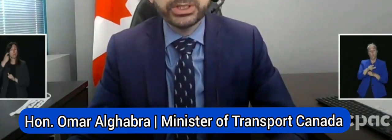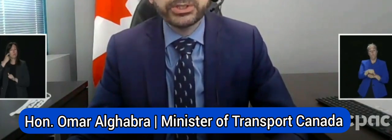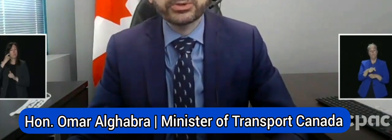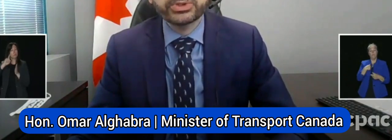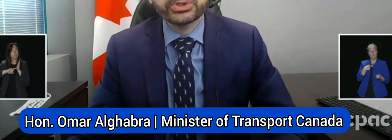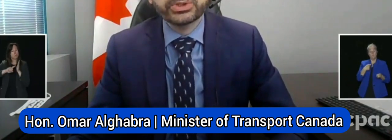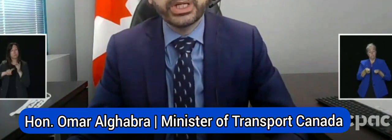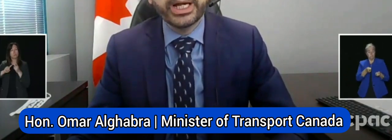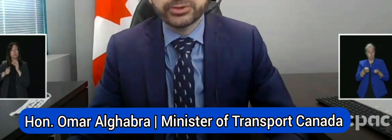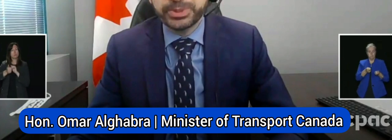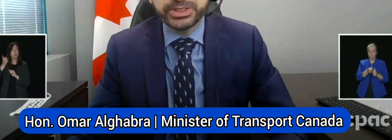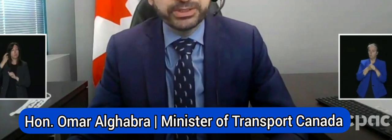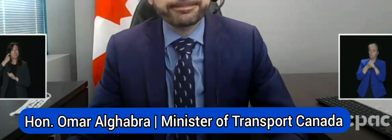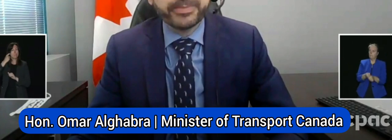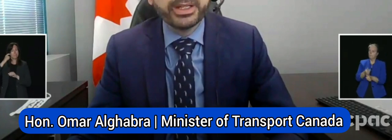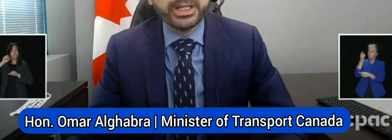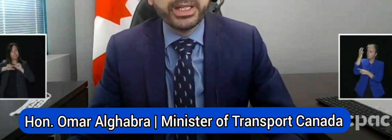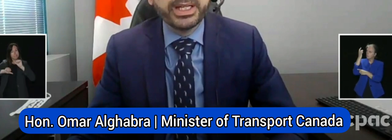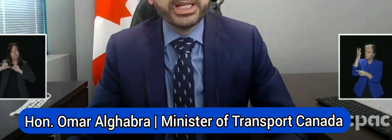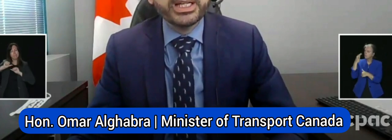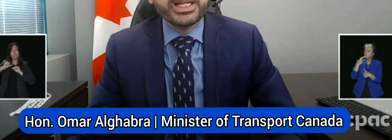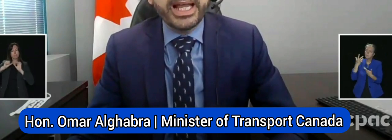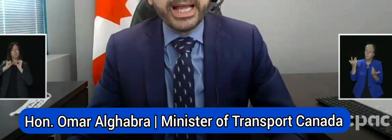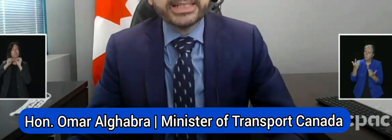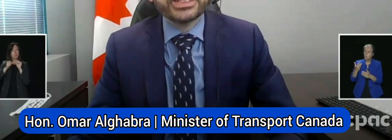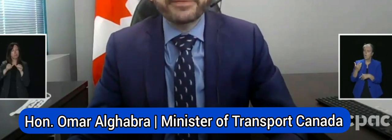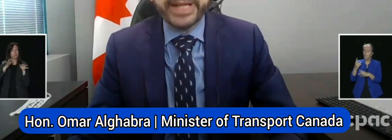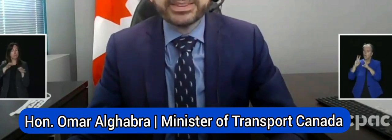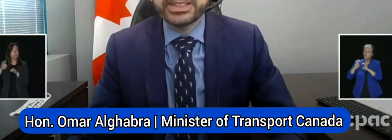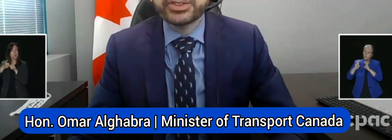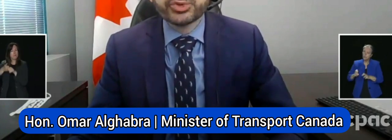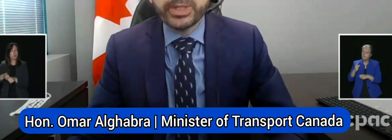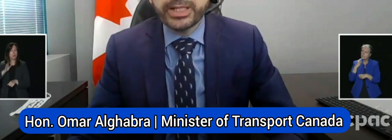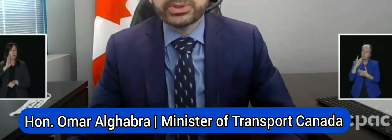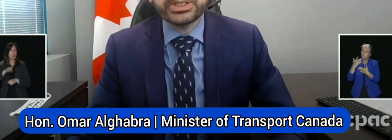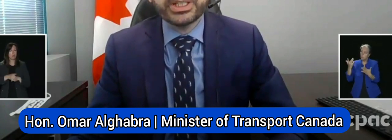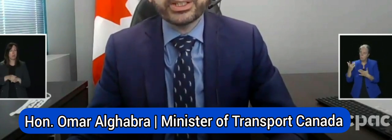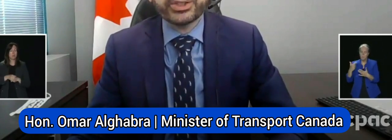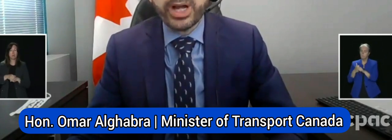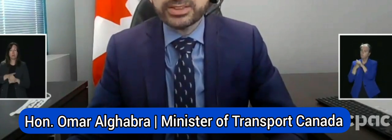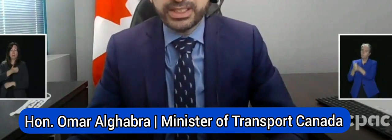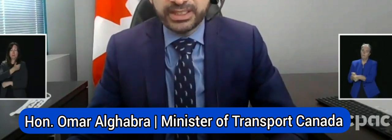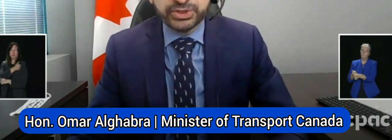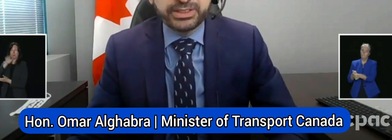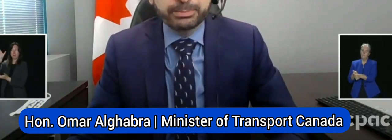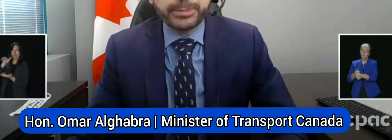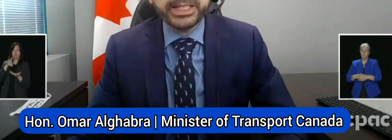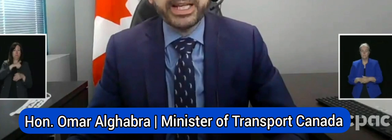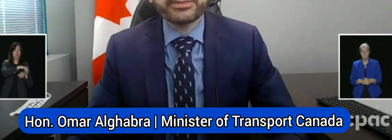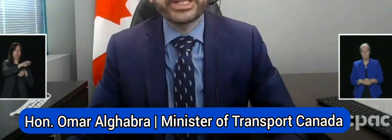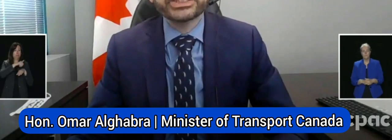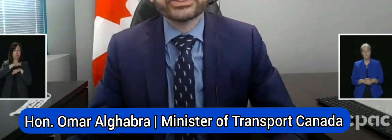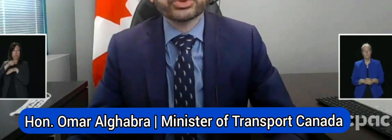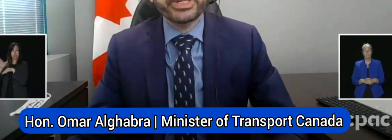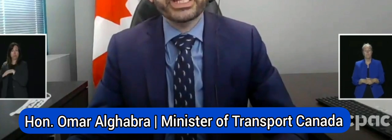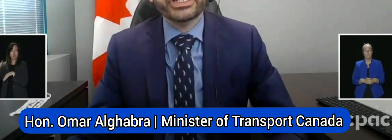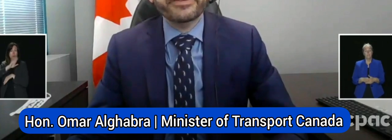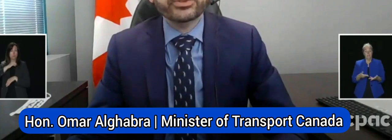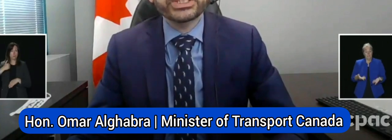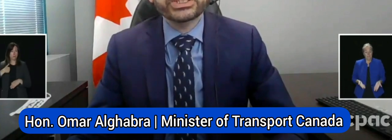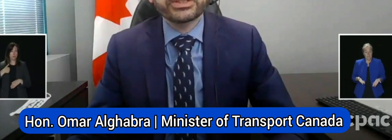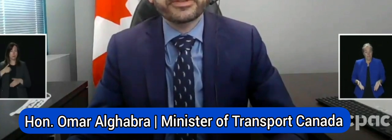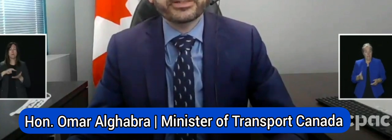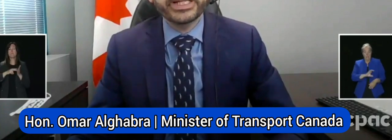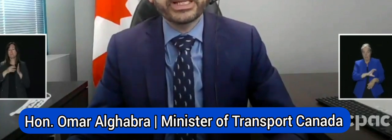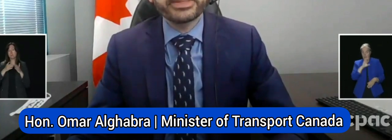it will continue to be. As vaccines roll out across the country, public health measures remain